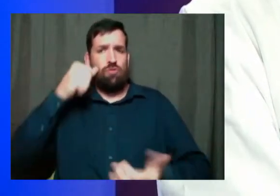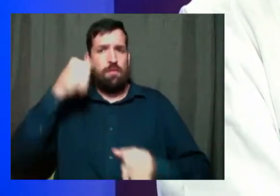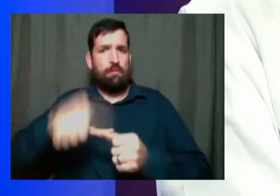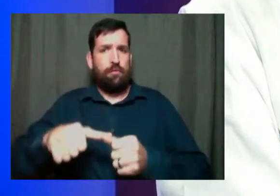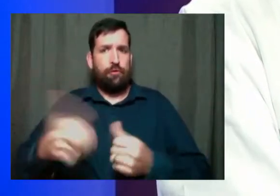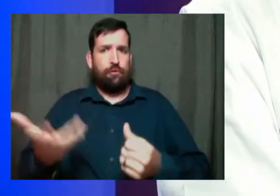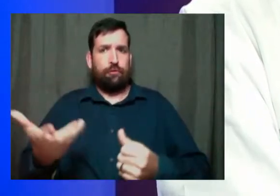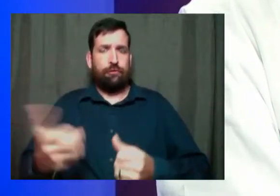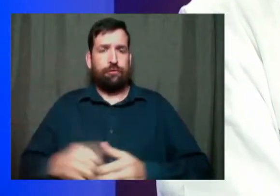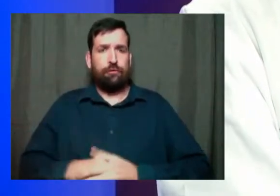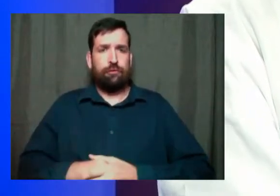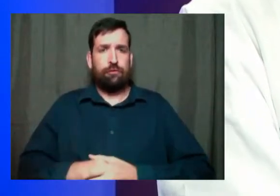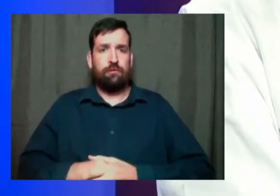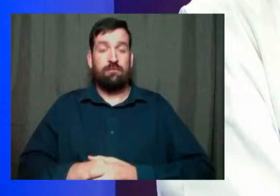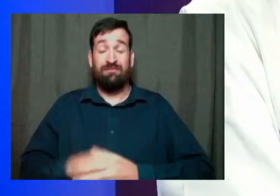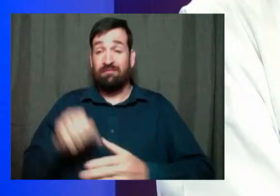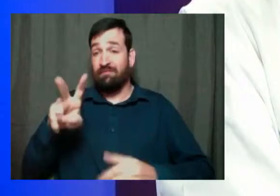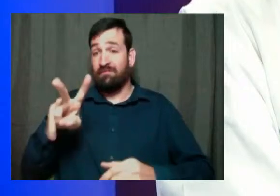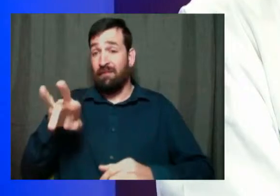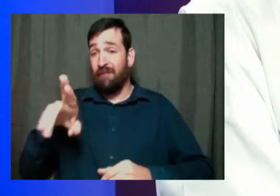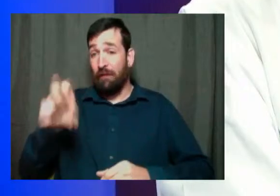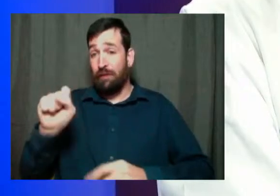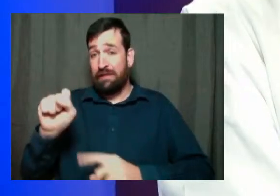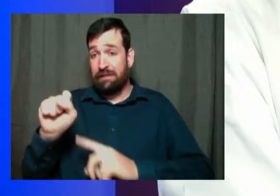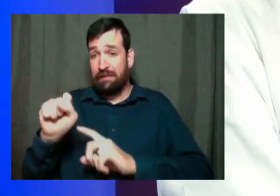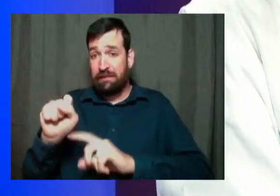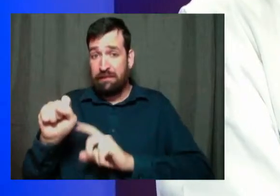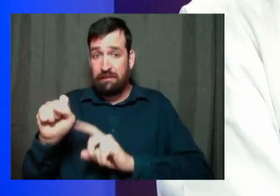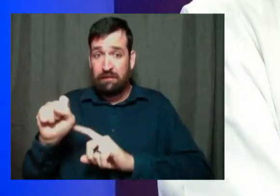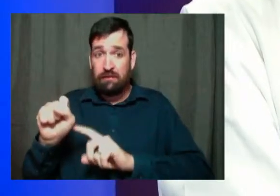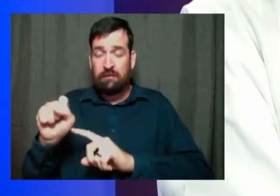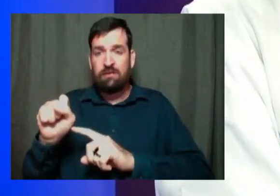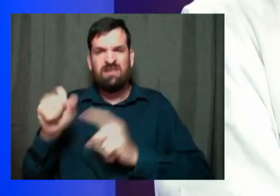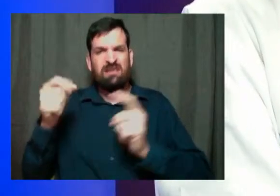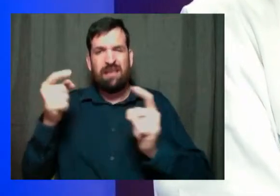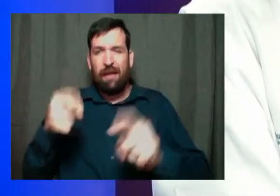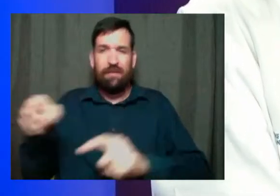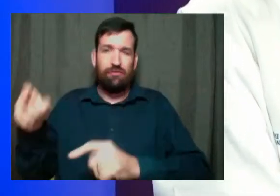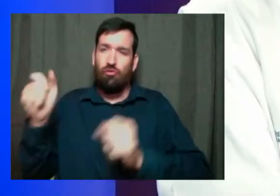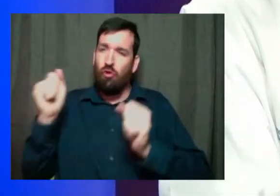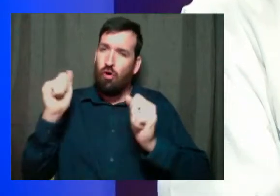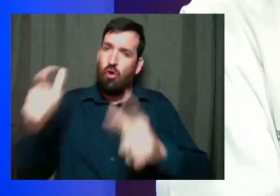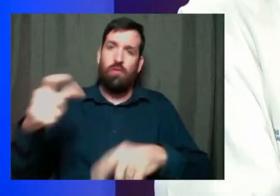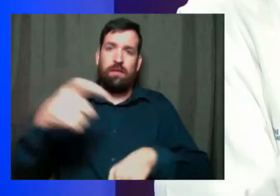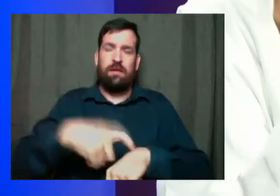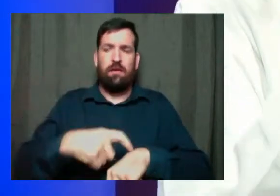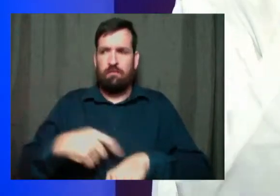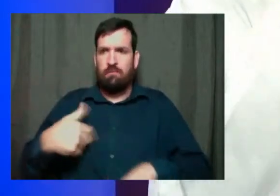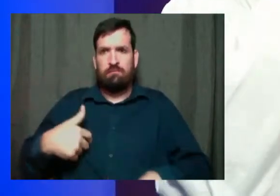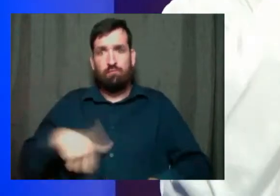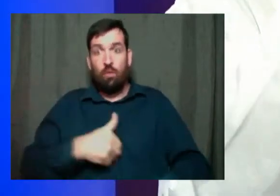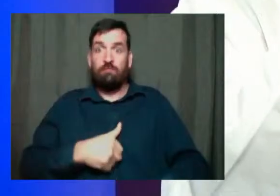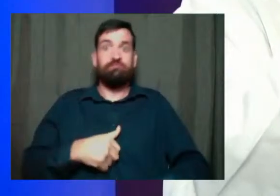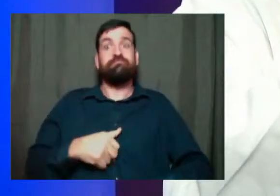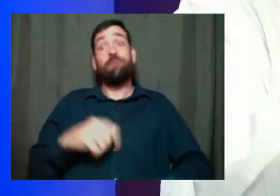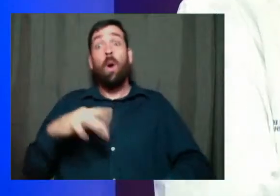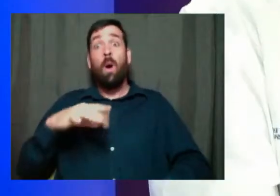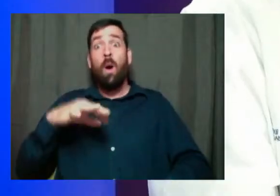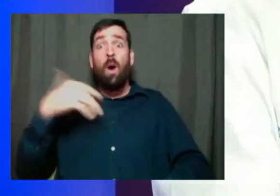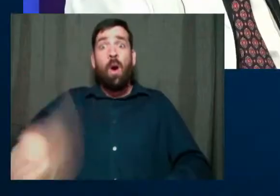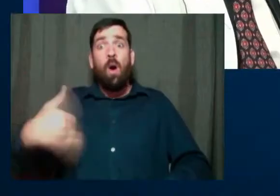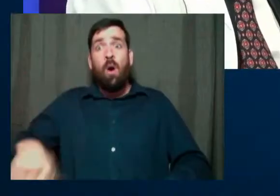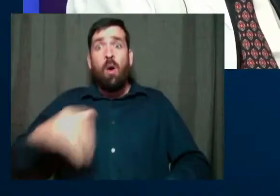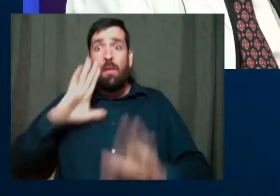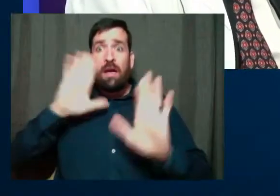the world of viruses, this happens all the time. We act like this is new, Hawkeye, like, oh my God, look at what just happened.